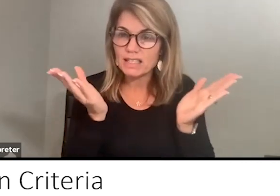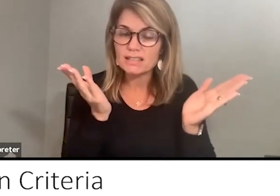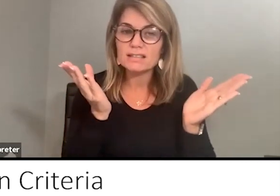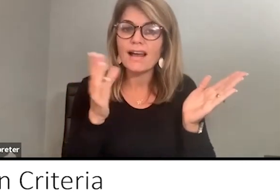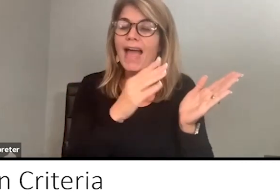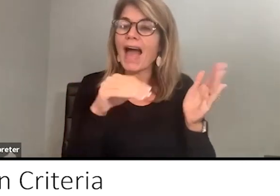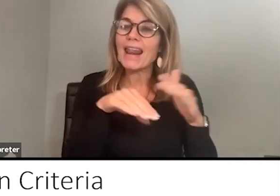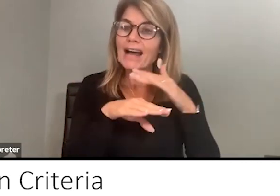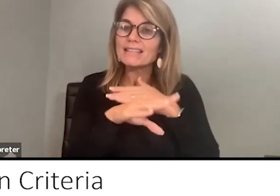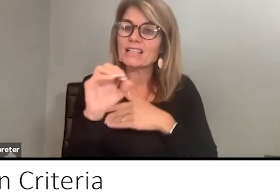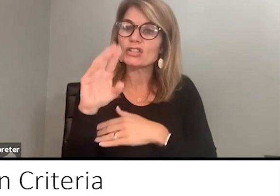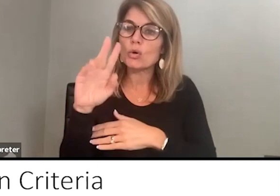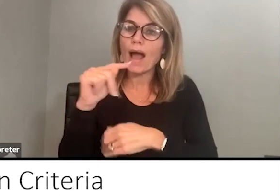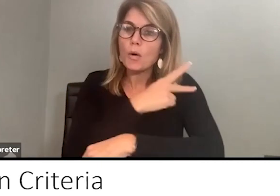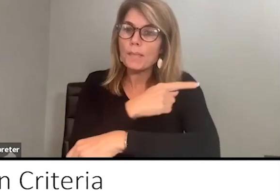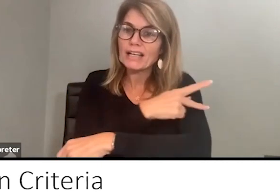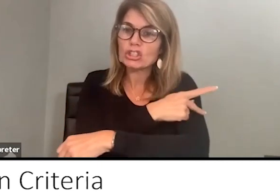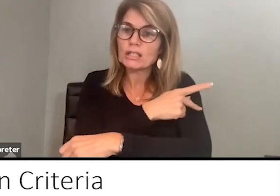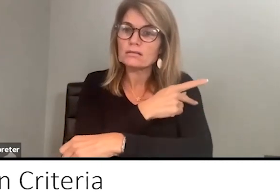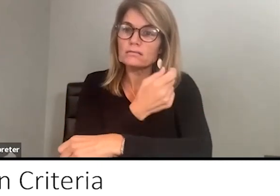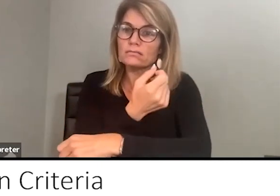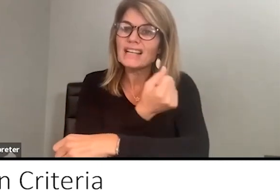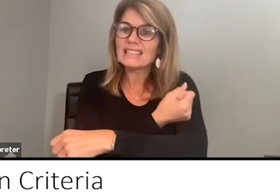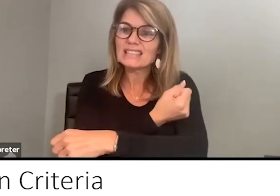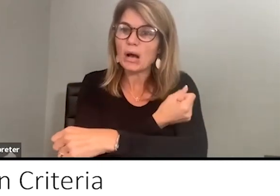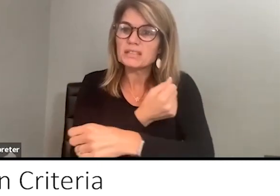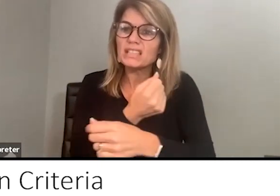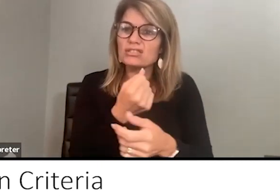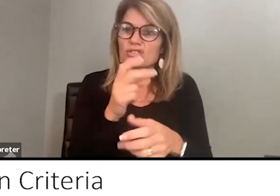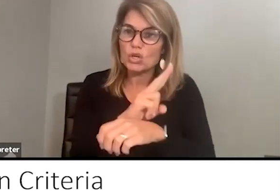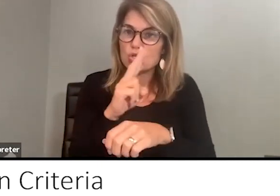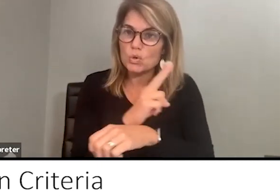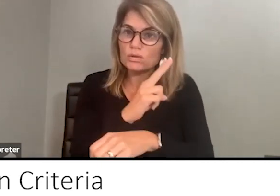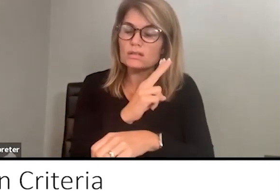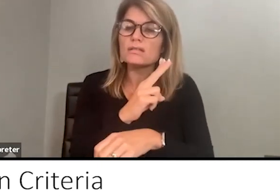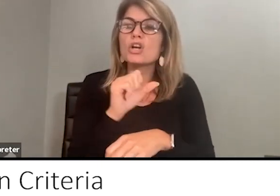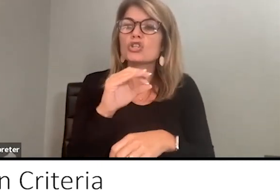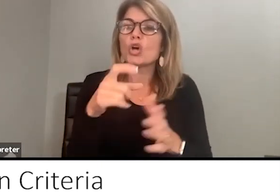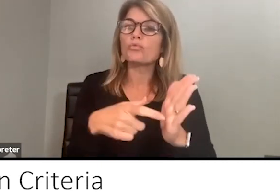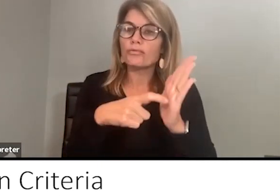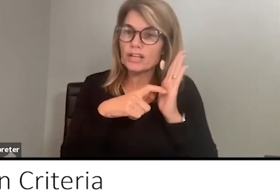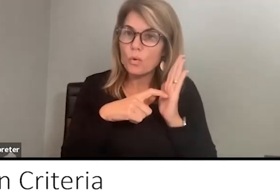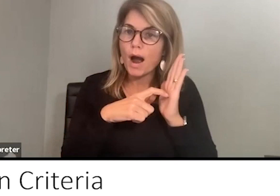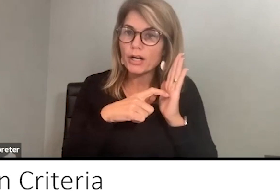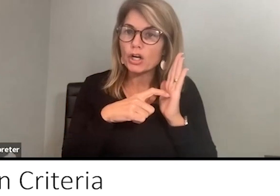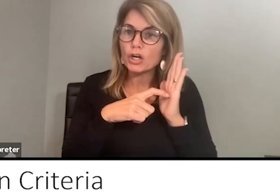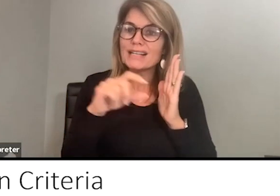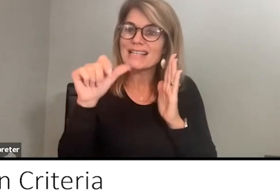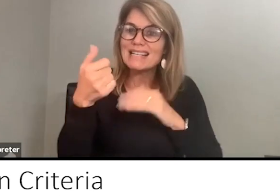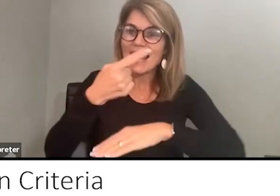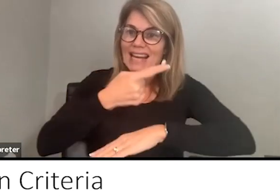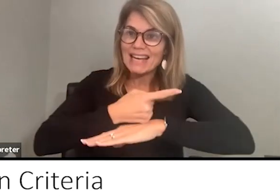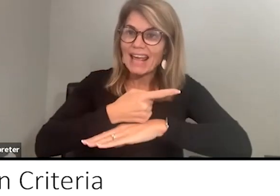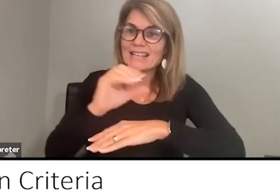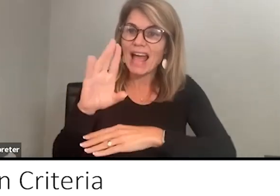access to outpatient mental health substance use services. We require that a routine outpatient care be seen within 10 business days of the initial contact